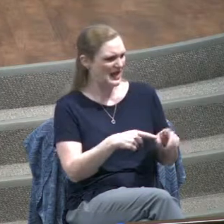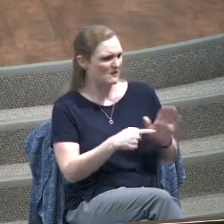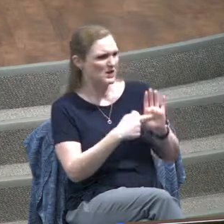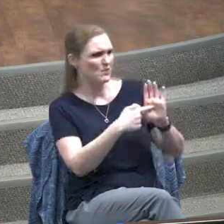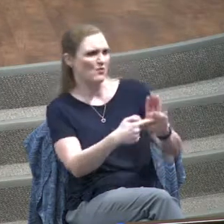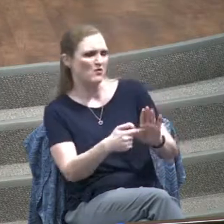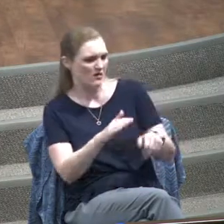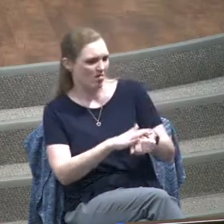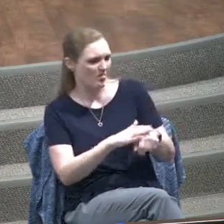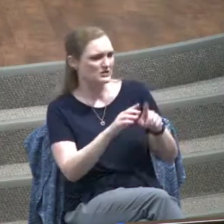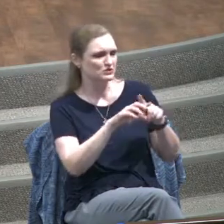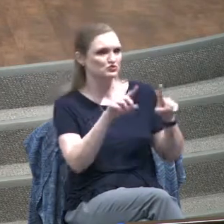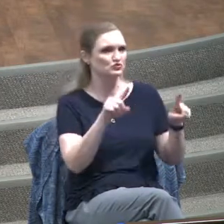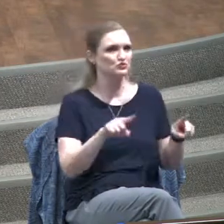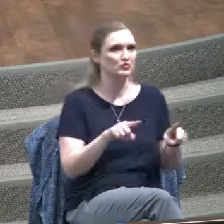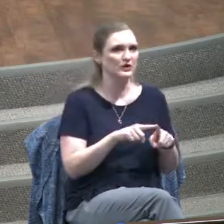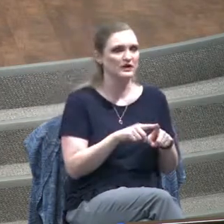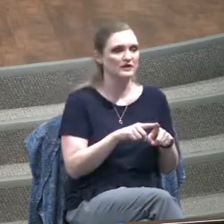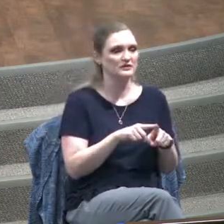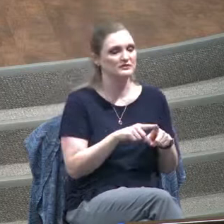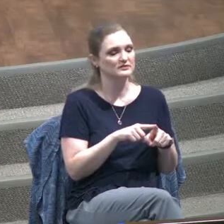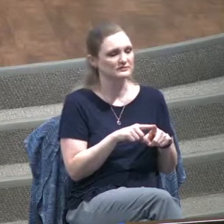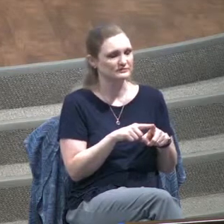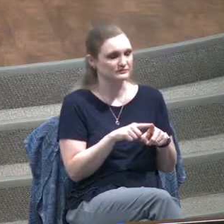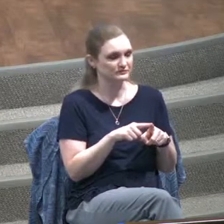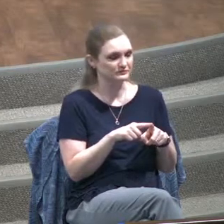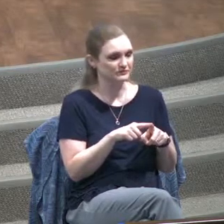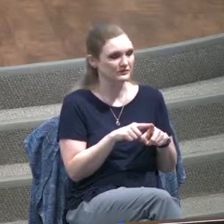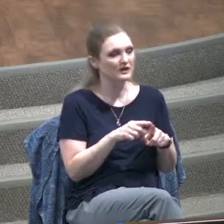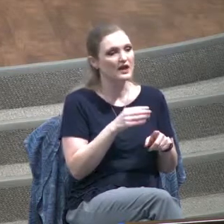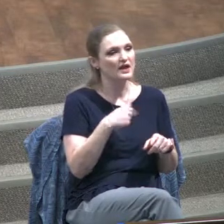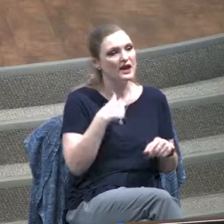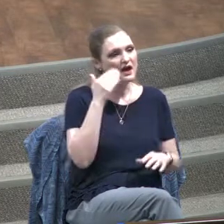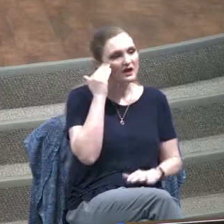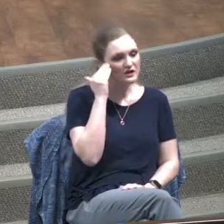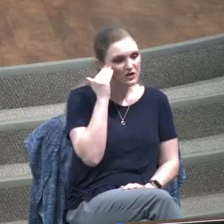to use this. And I know